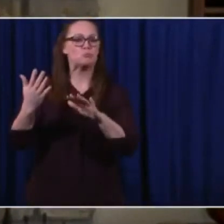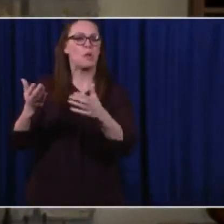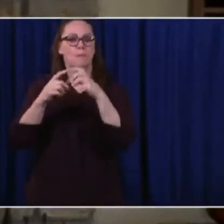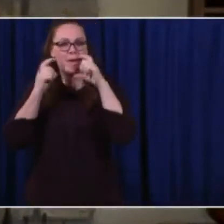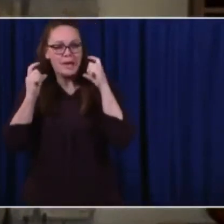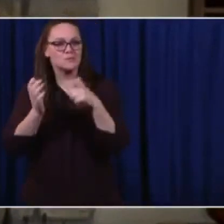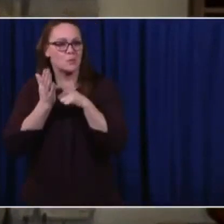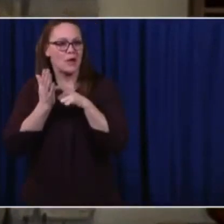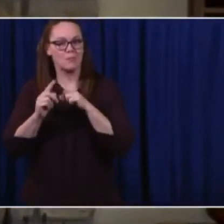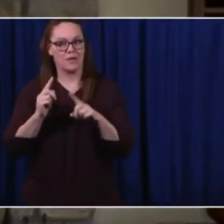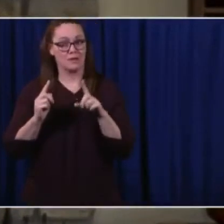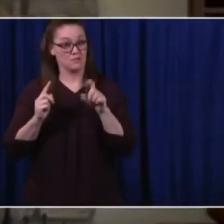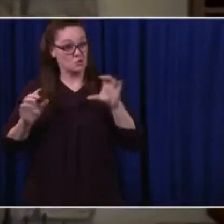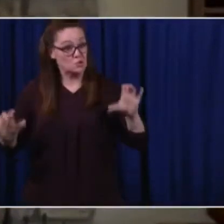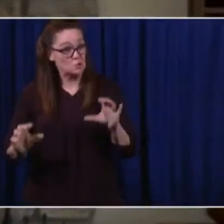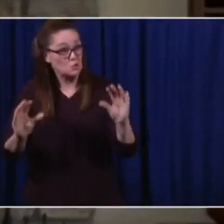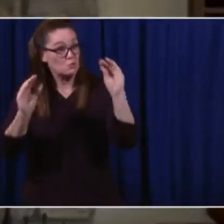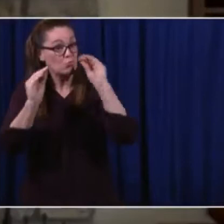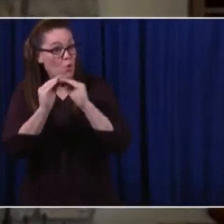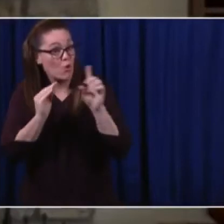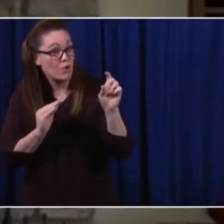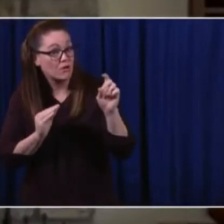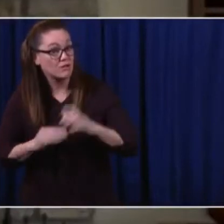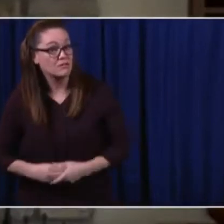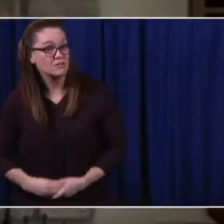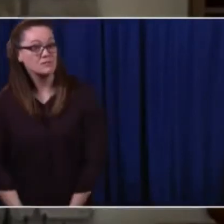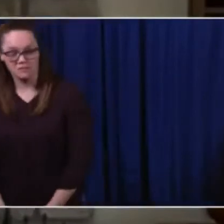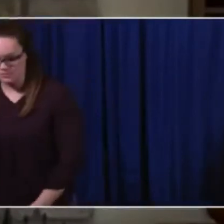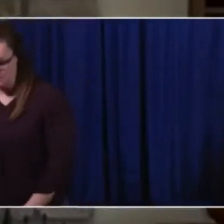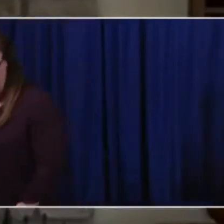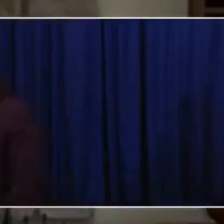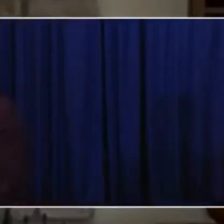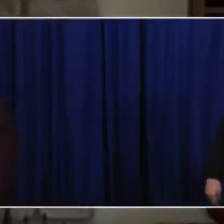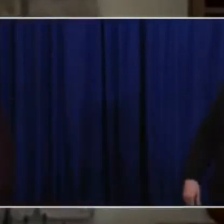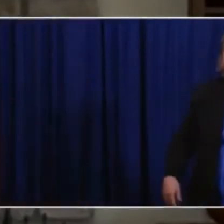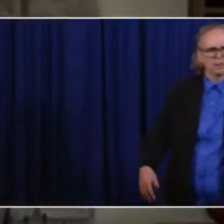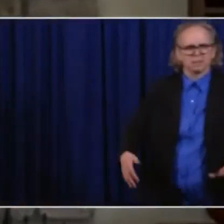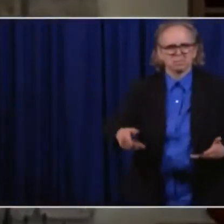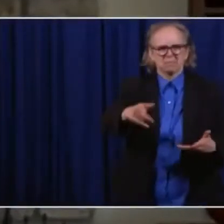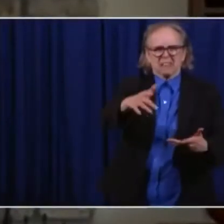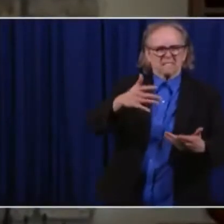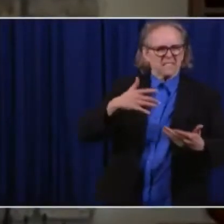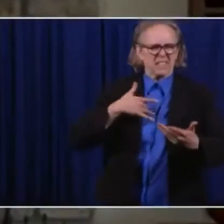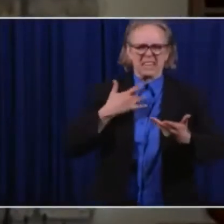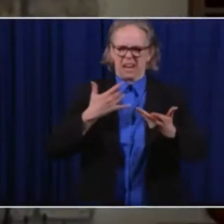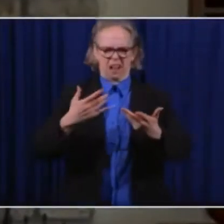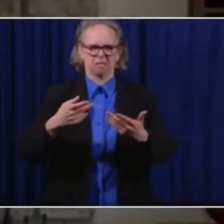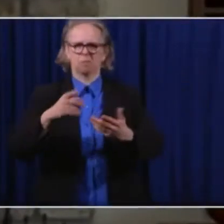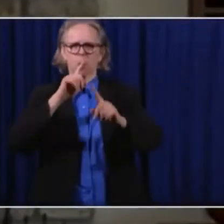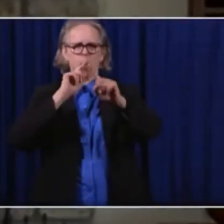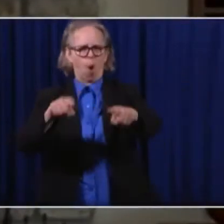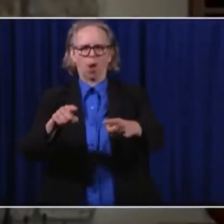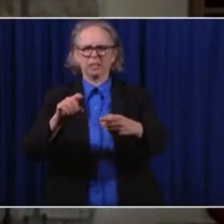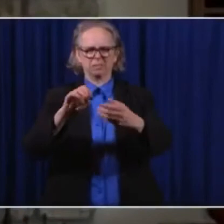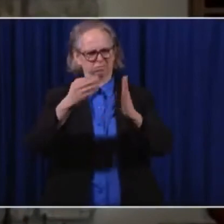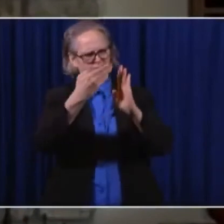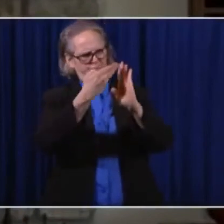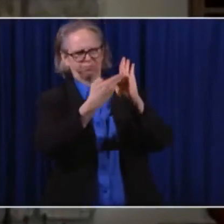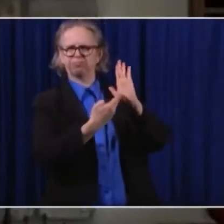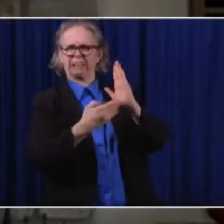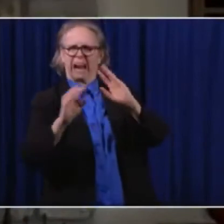Well, the health order is pretty explicit. I think many companies certainly are already doing some of